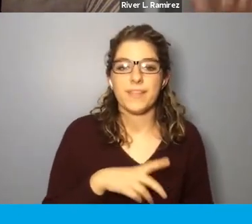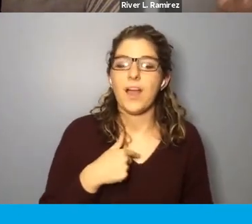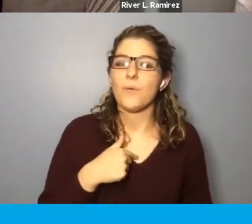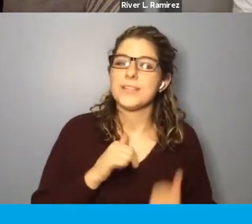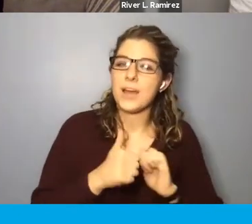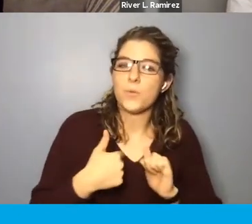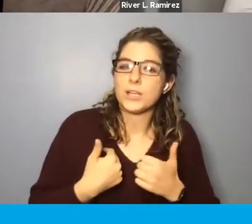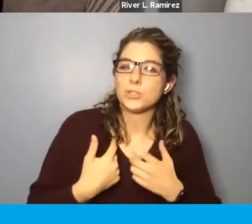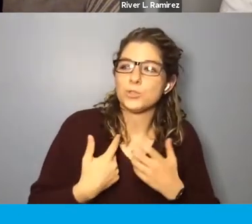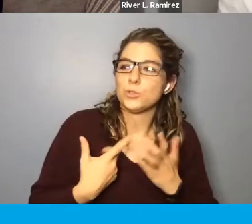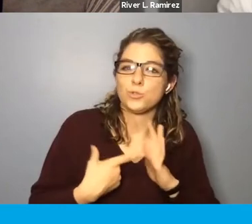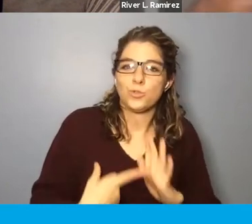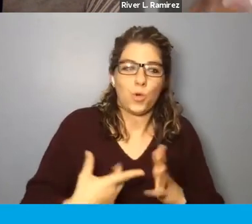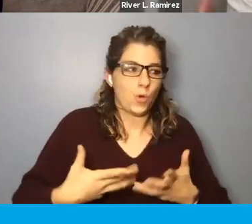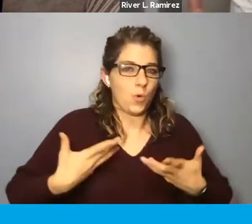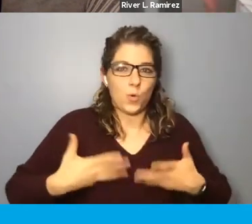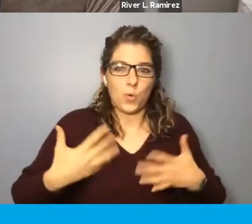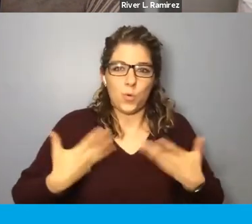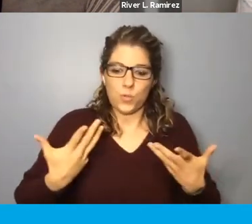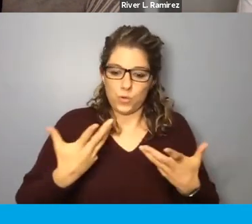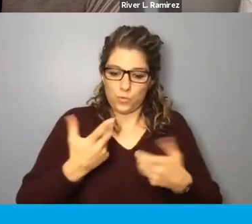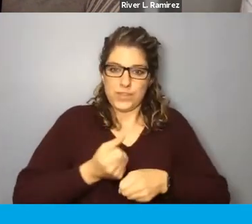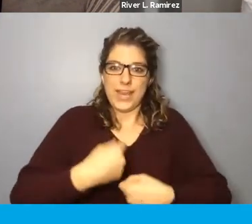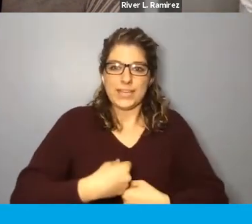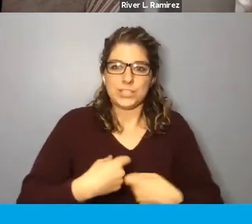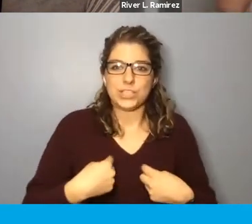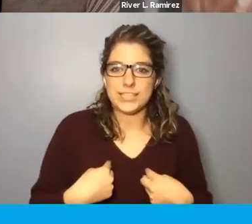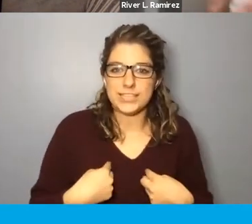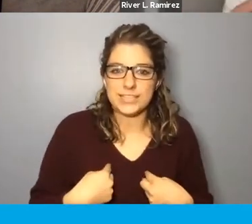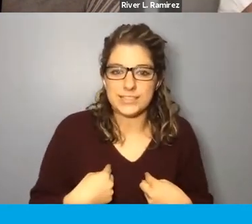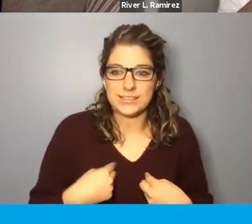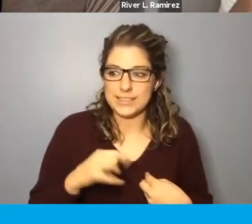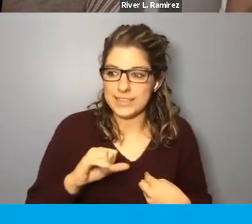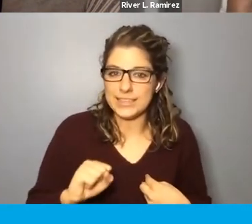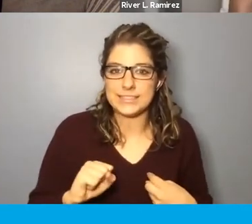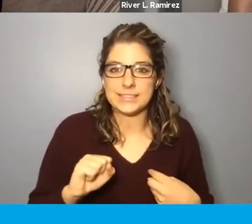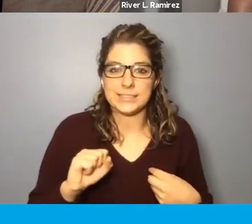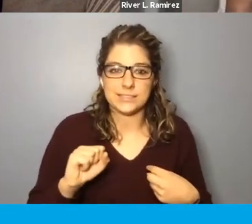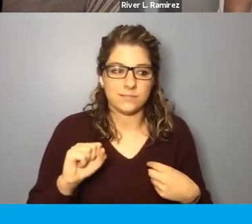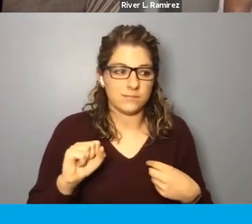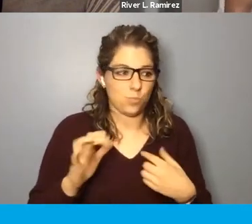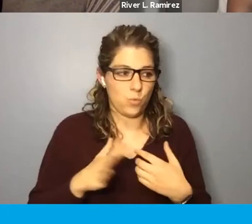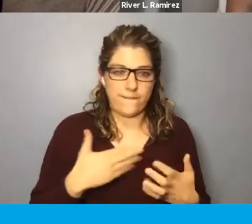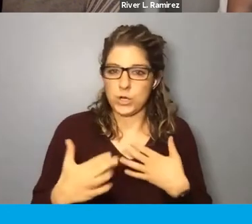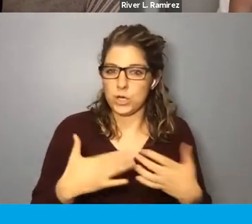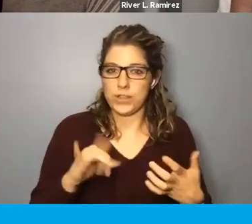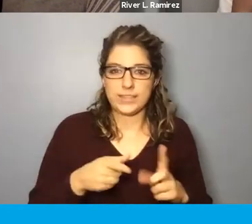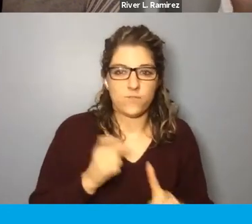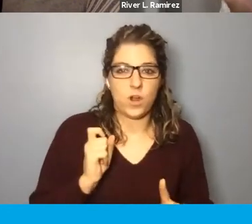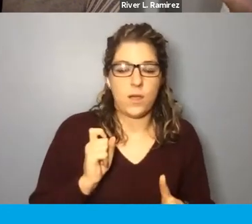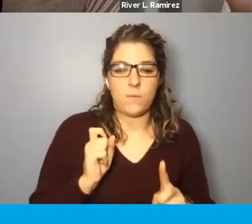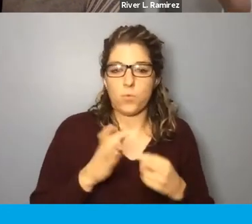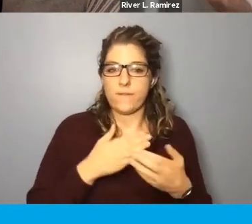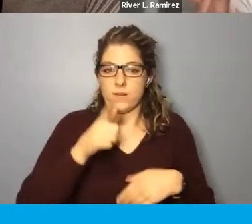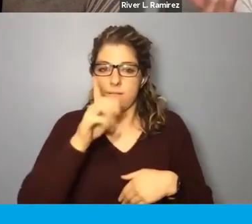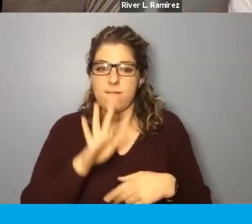I show whatever the creation is, wherever that stems from, whatever God is,